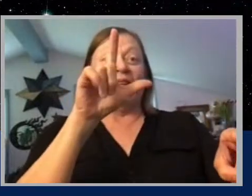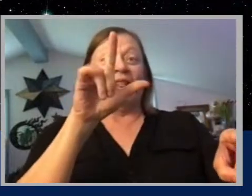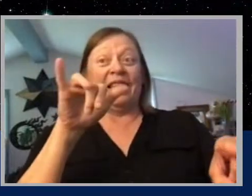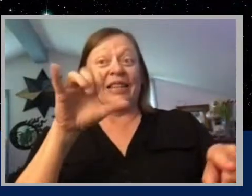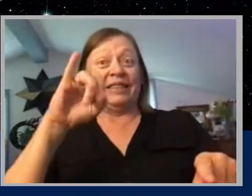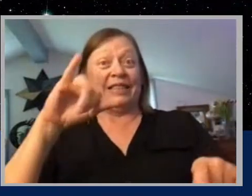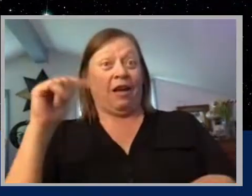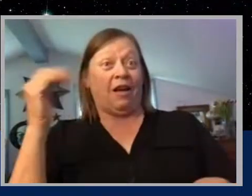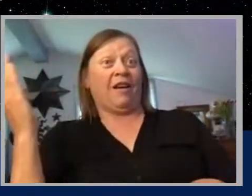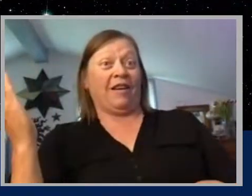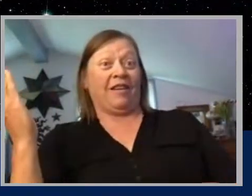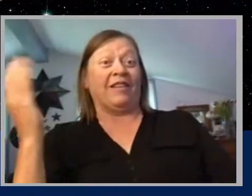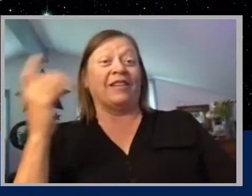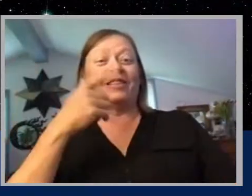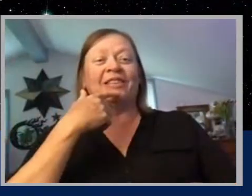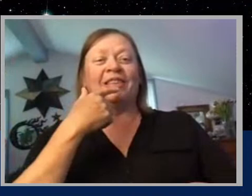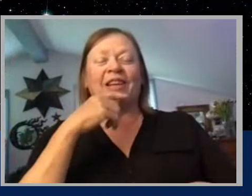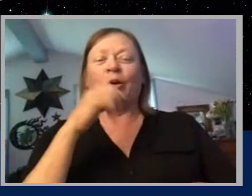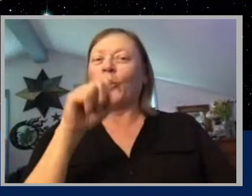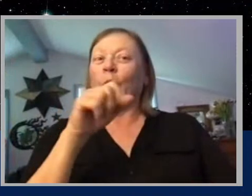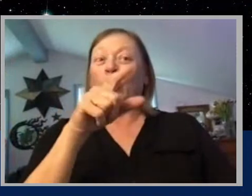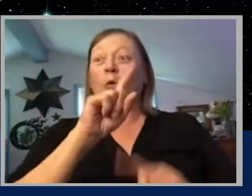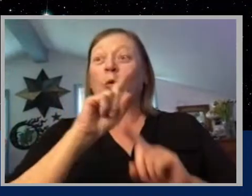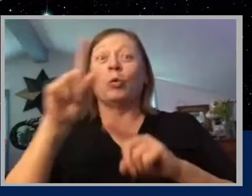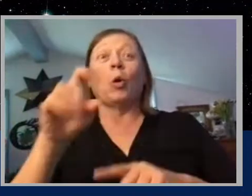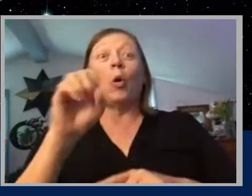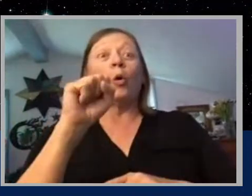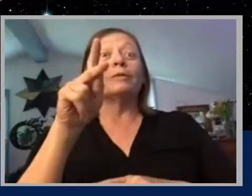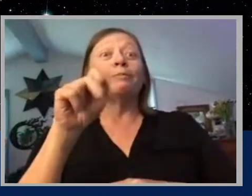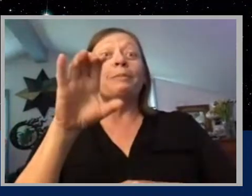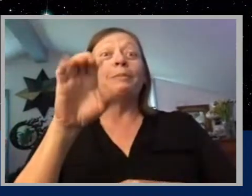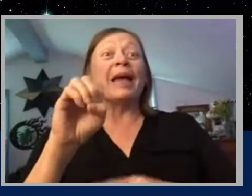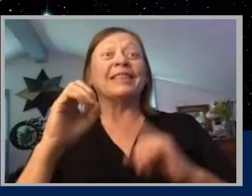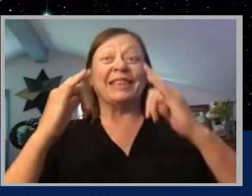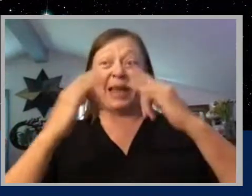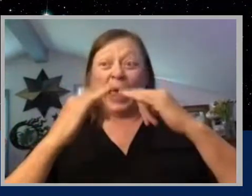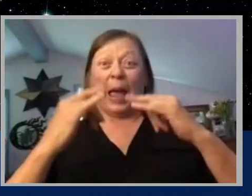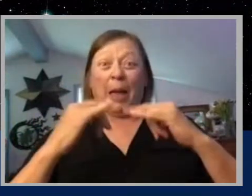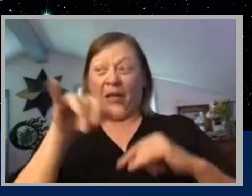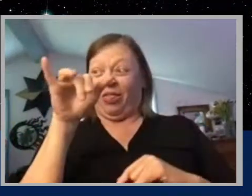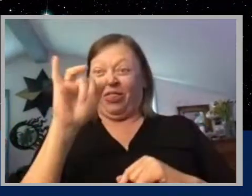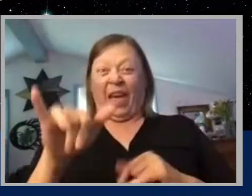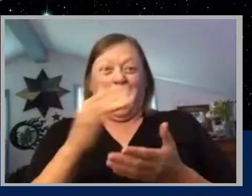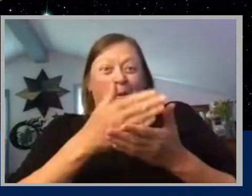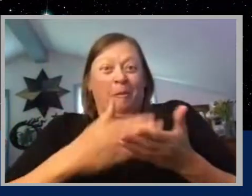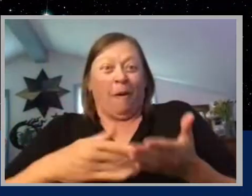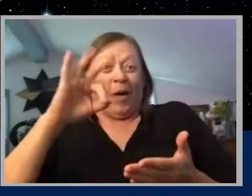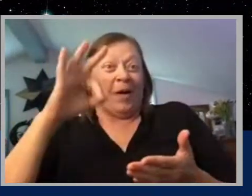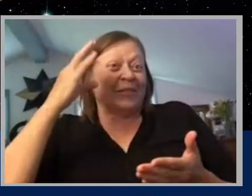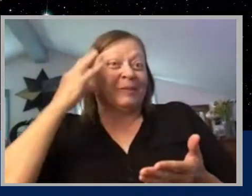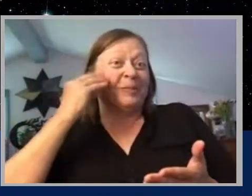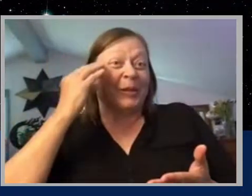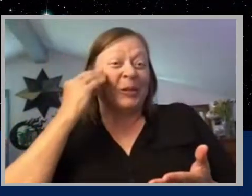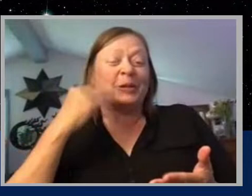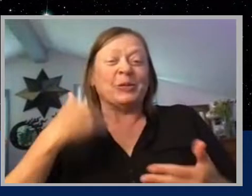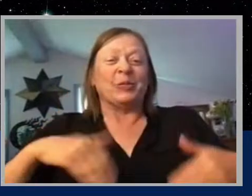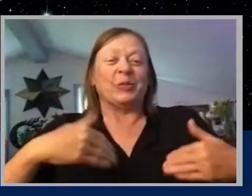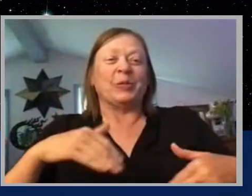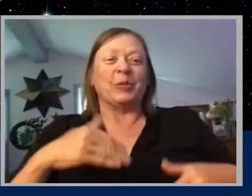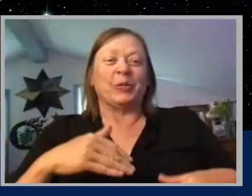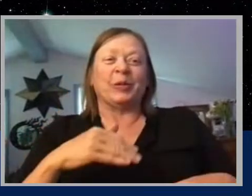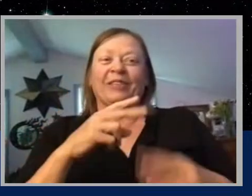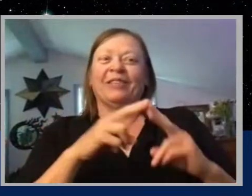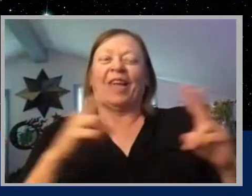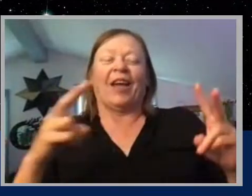if anyone has ever had a chance to go to, space camp or anything and experience that themselves. Yeah, it is. Because we're going back to space flight in a